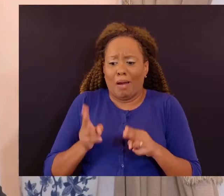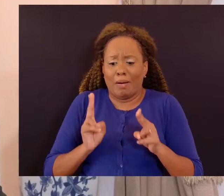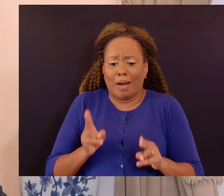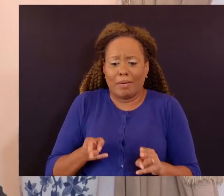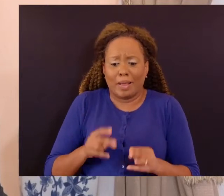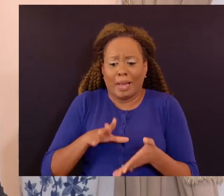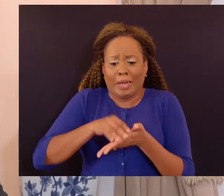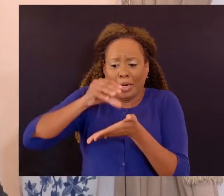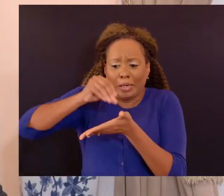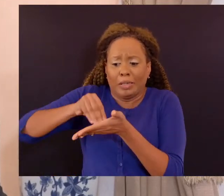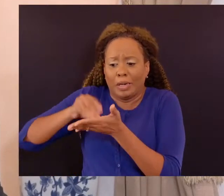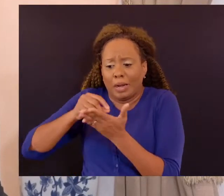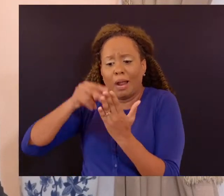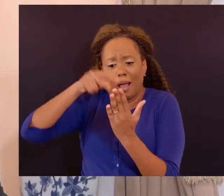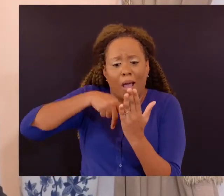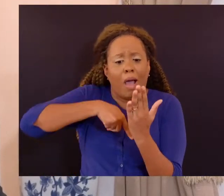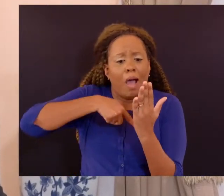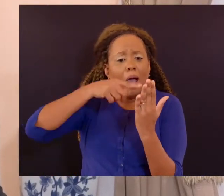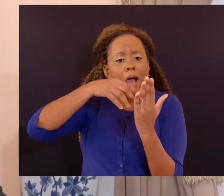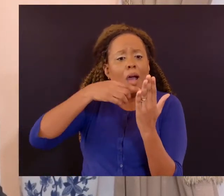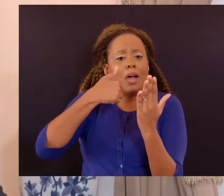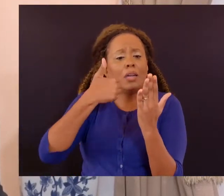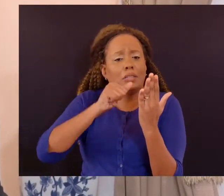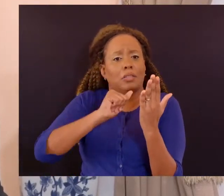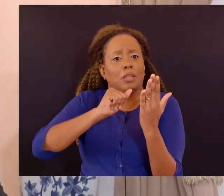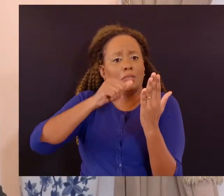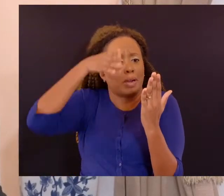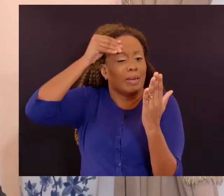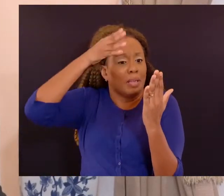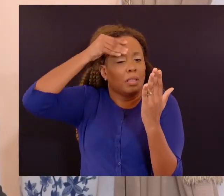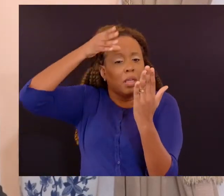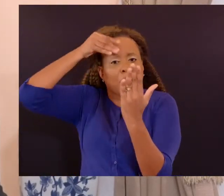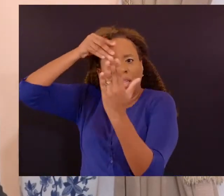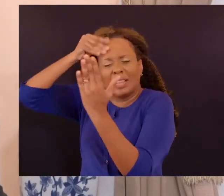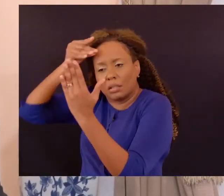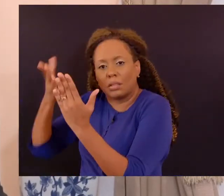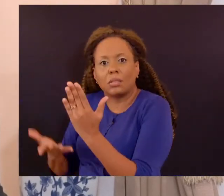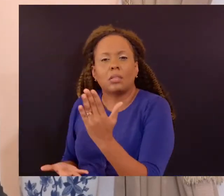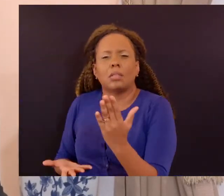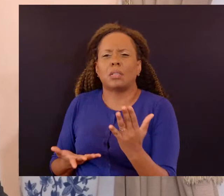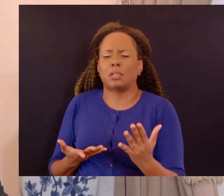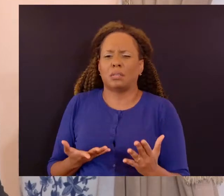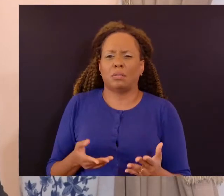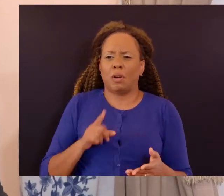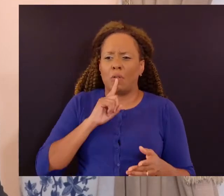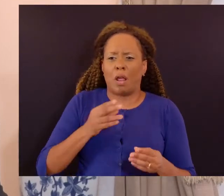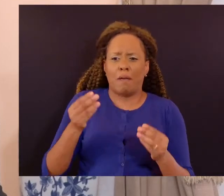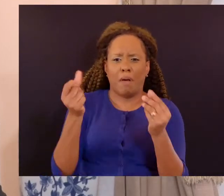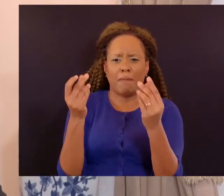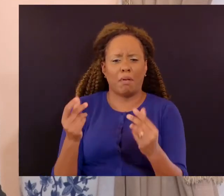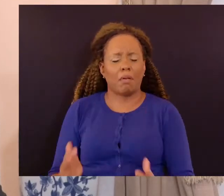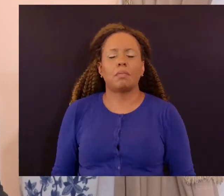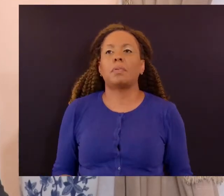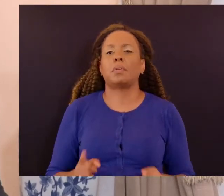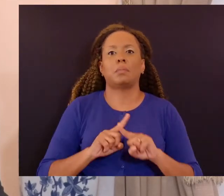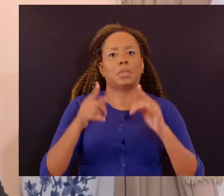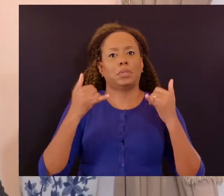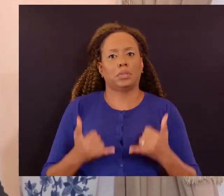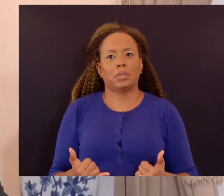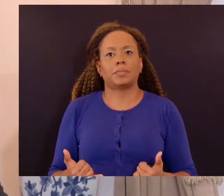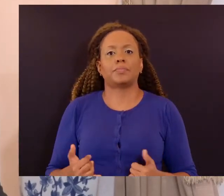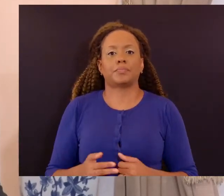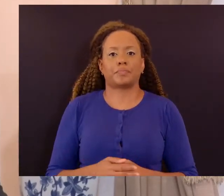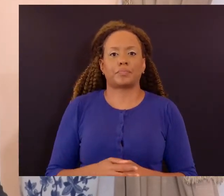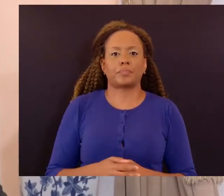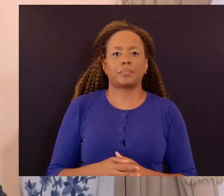trying to comprehend all of what they were trying to be taught in that short space of time. It is against this background that the